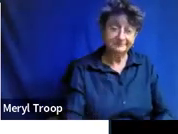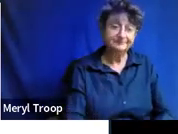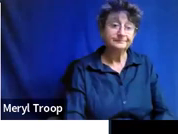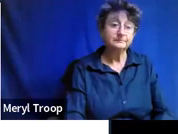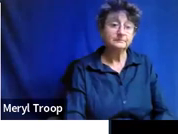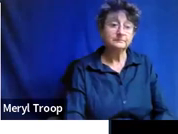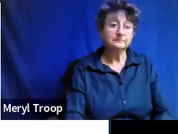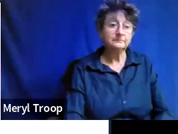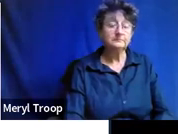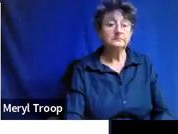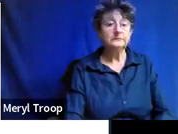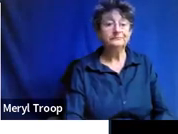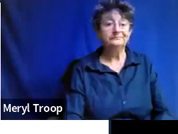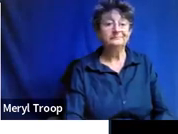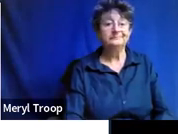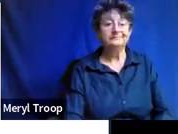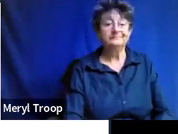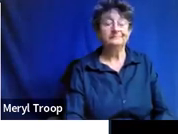And